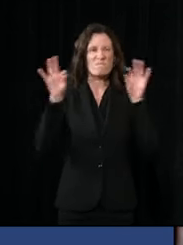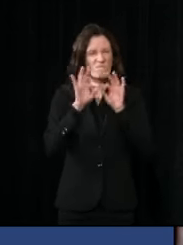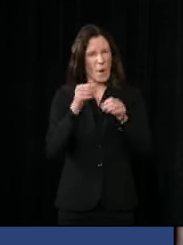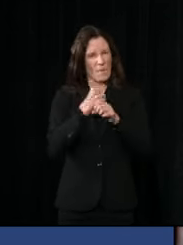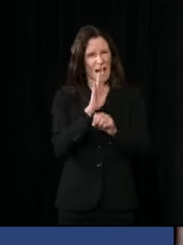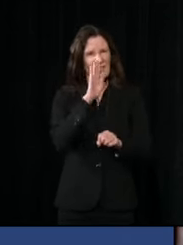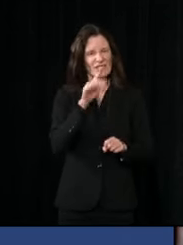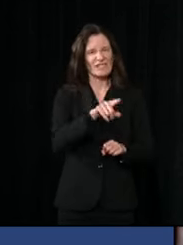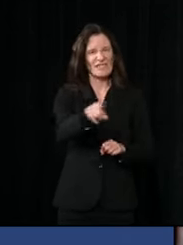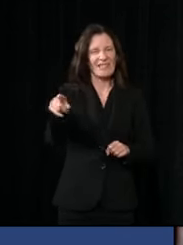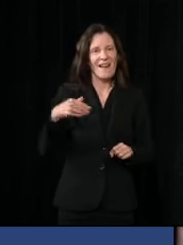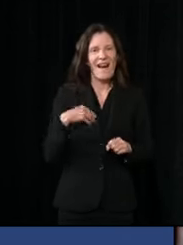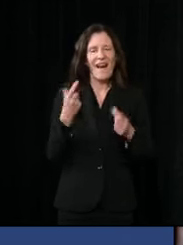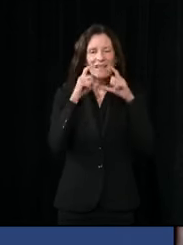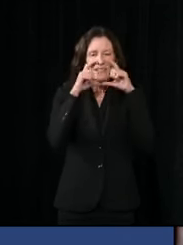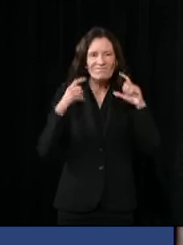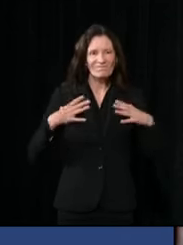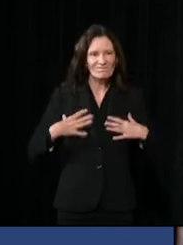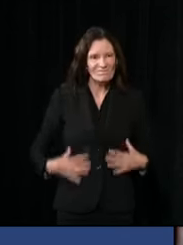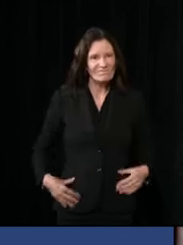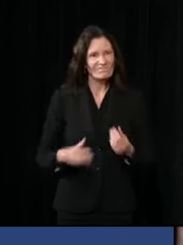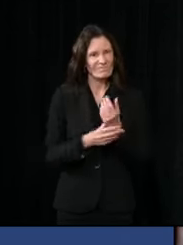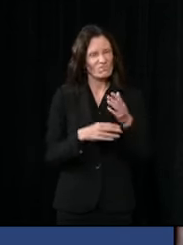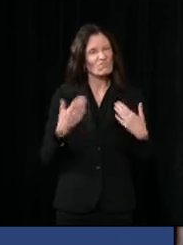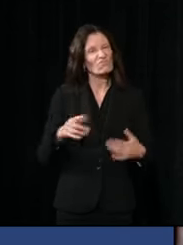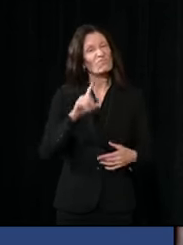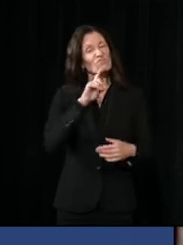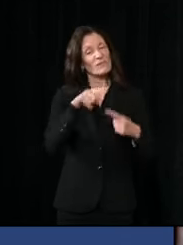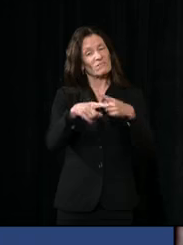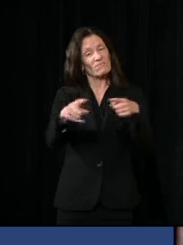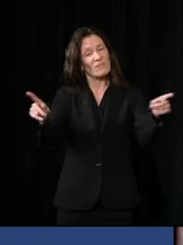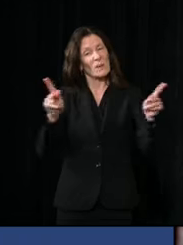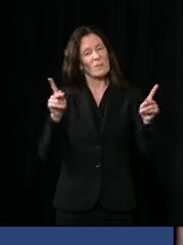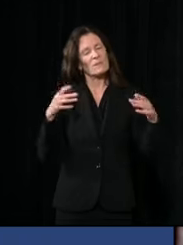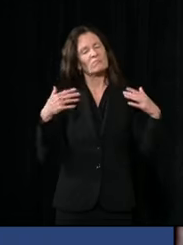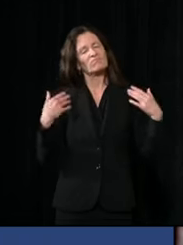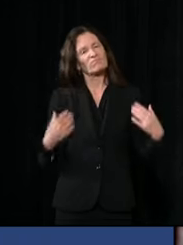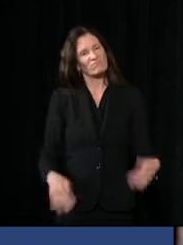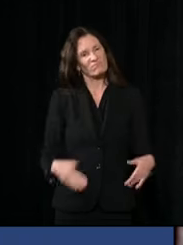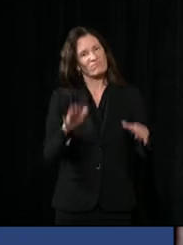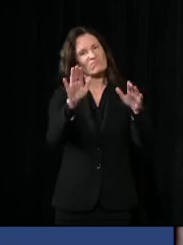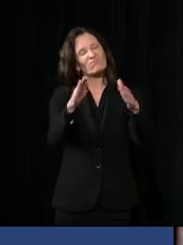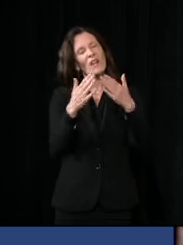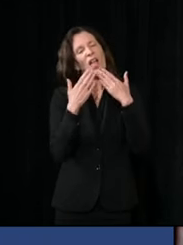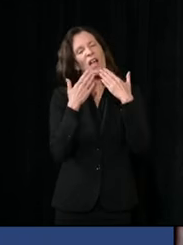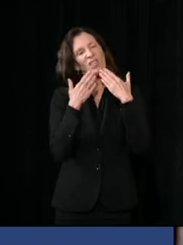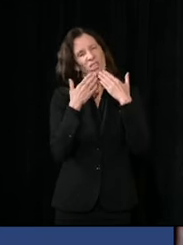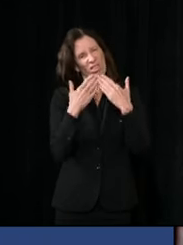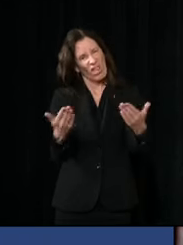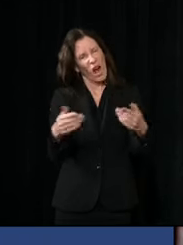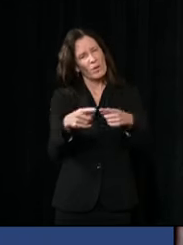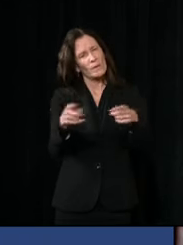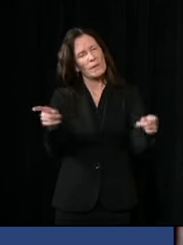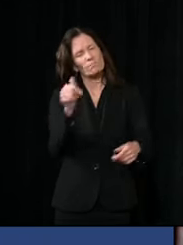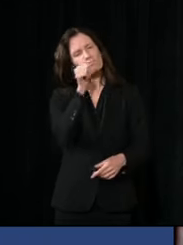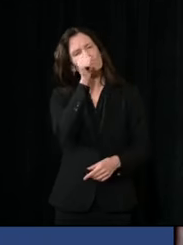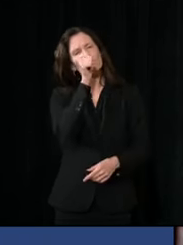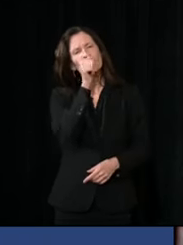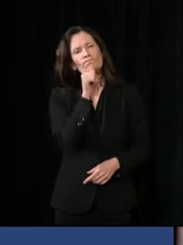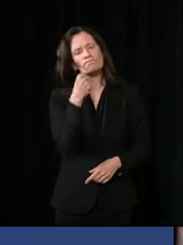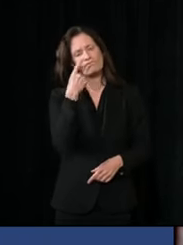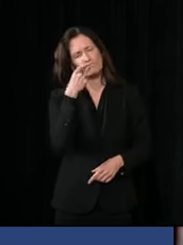certainly deserve our gratitude, they also deserve a living wage. As Pennsylvania's economy recovers from this